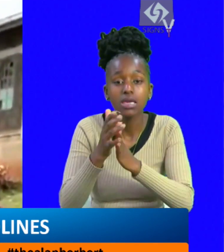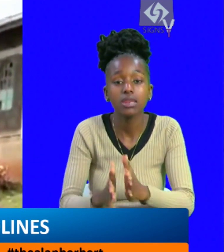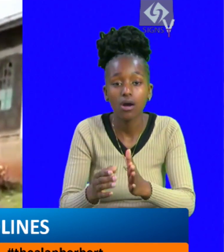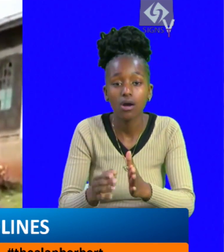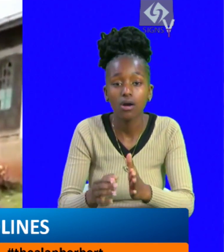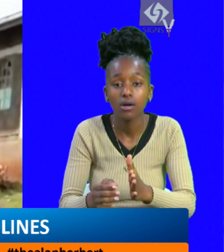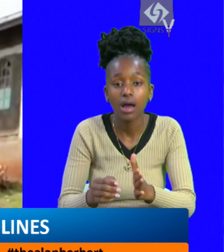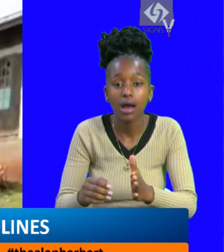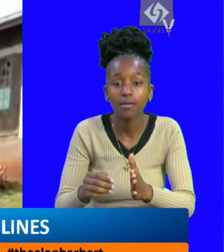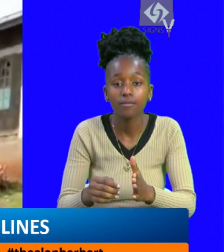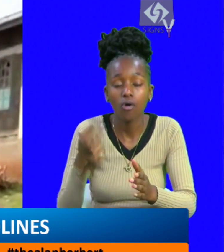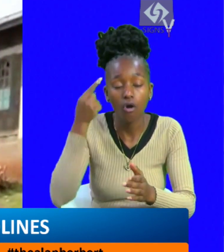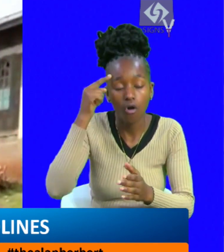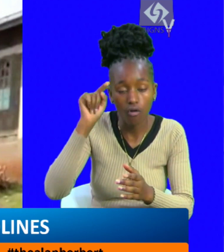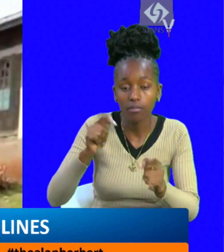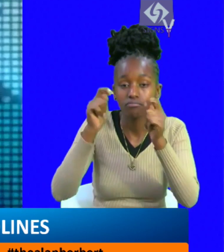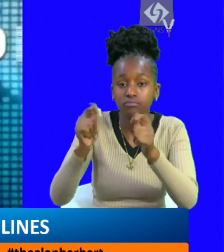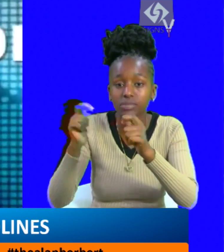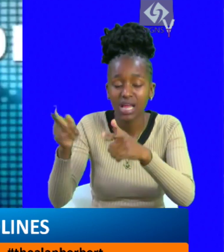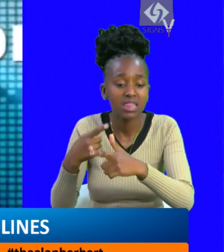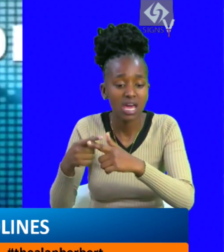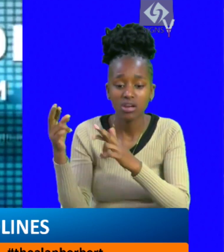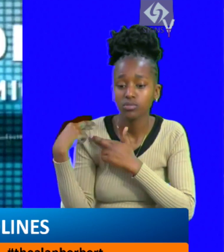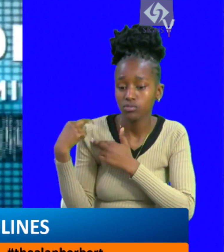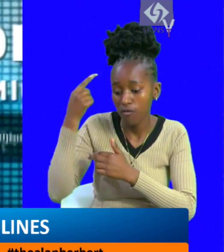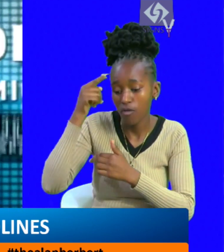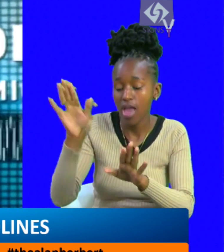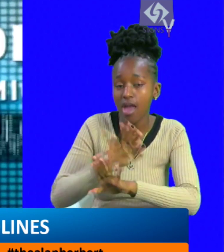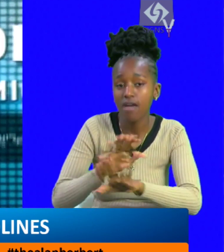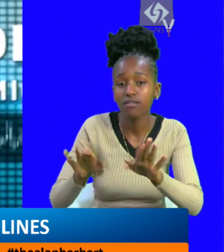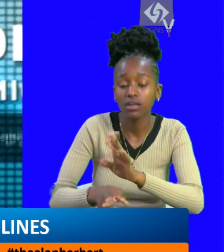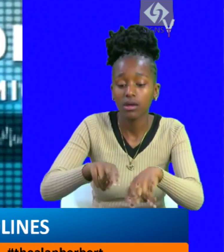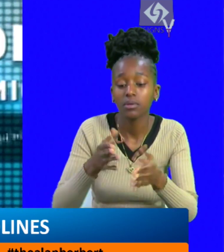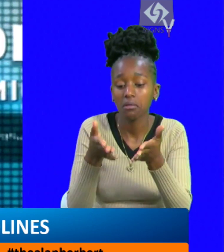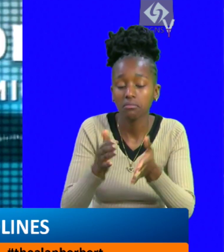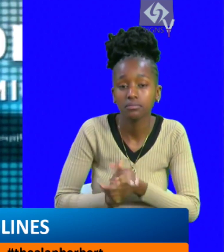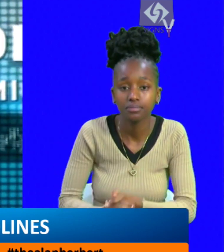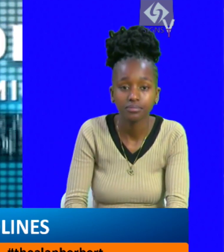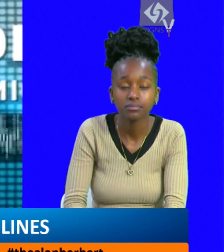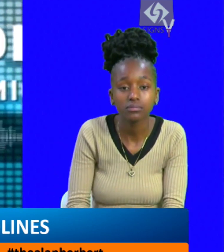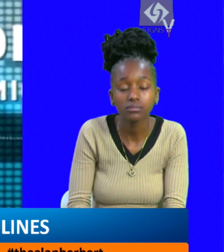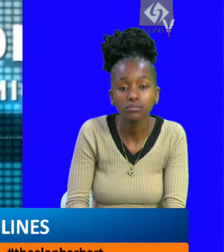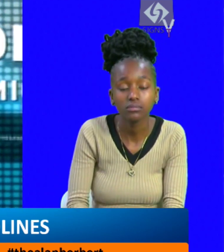opposition. The opposition in this country, nothing stops you from forming